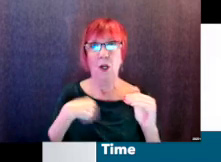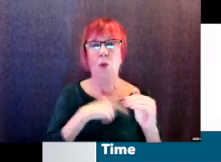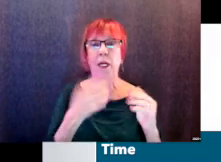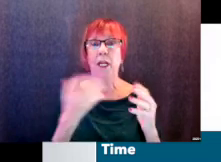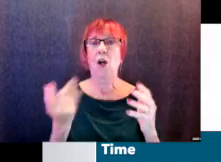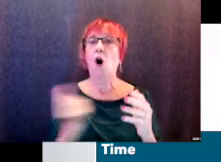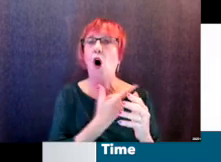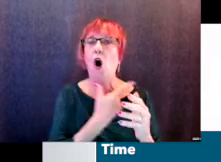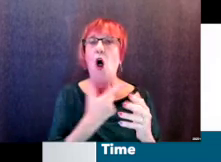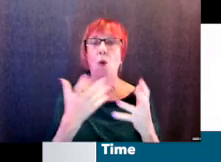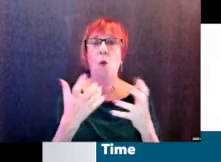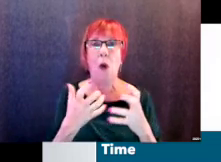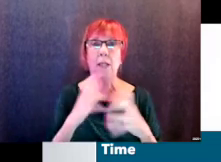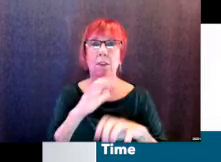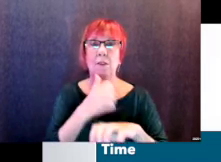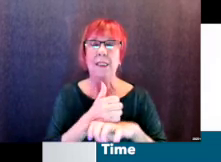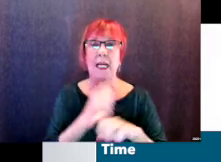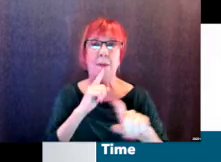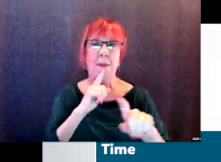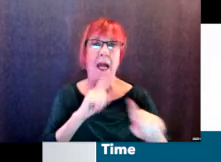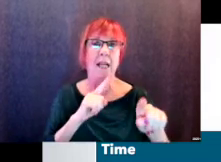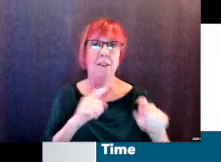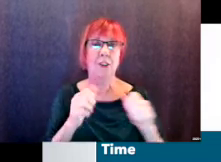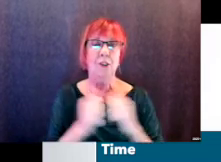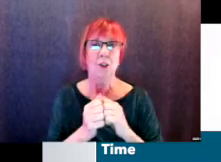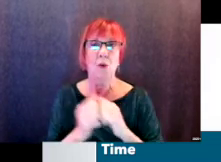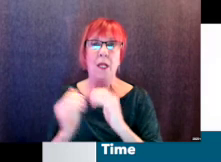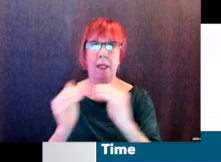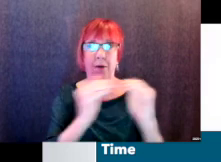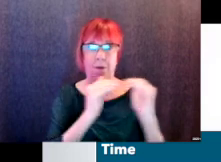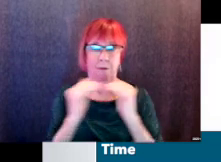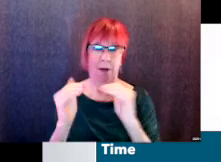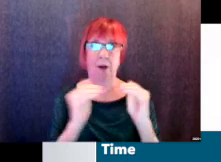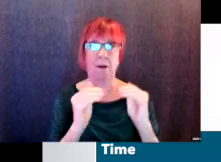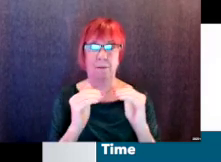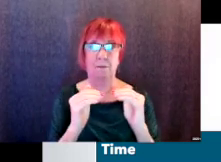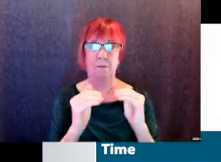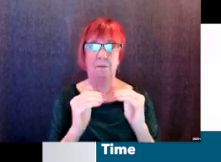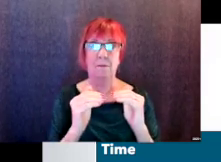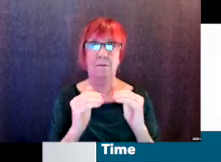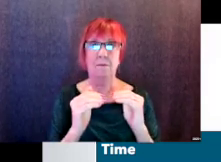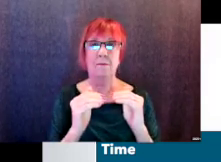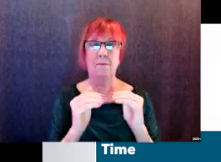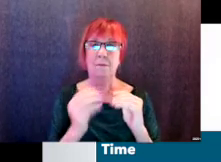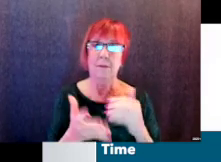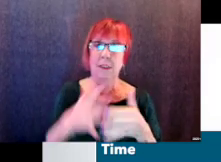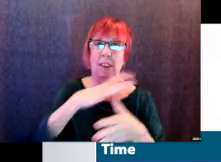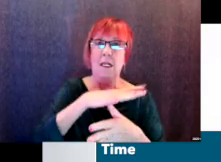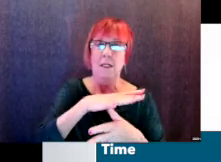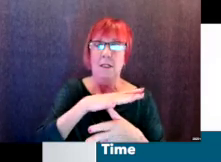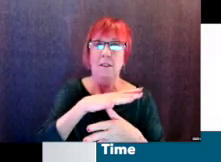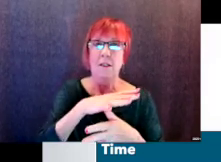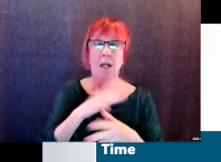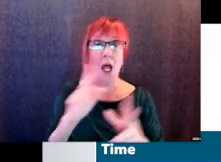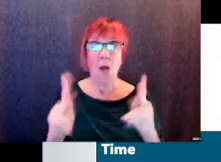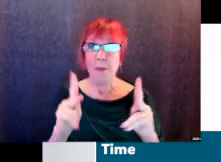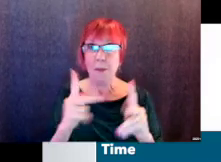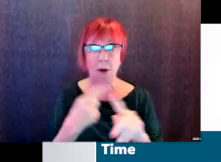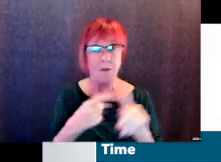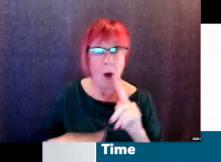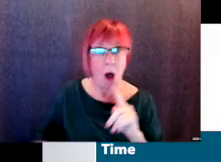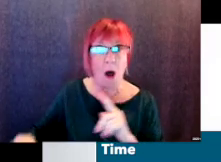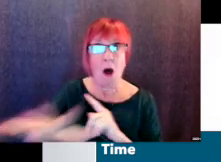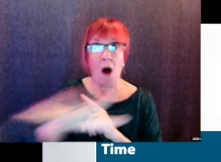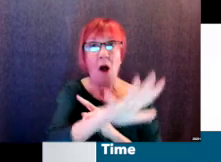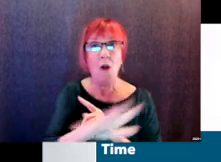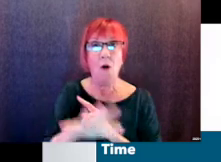Clean Transportation Incentives Funding Plan development process. We will have a question and answer session